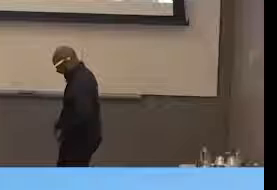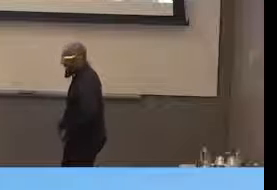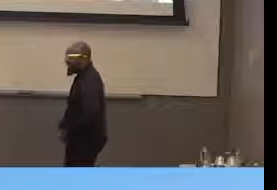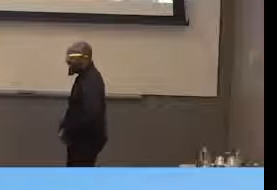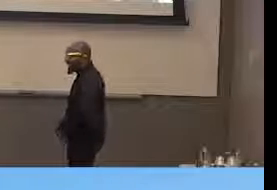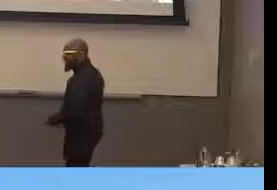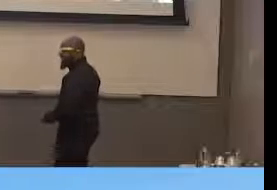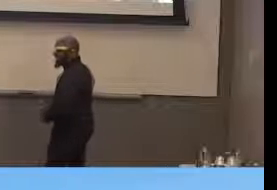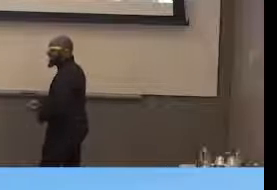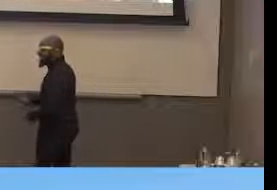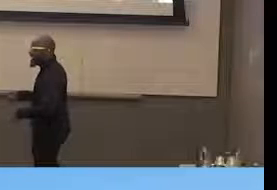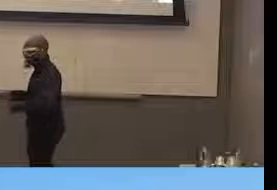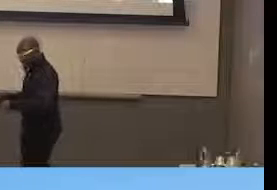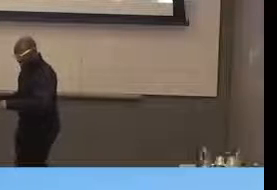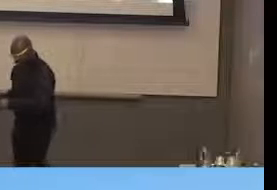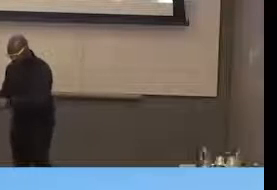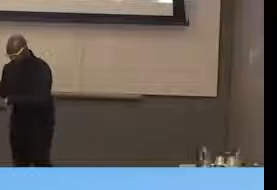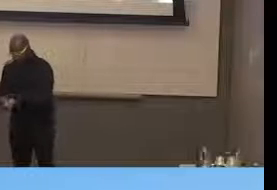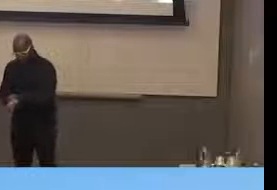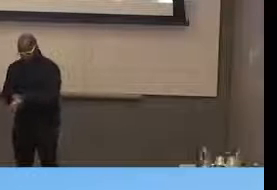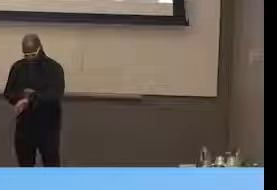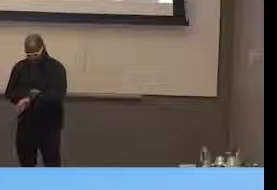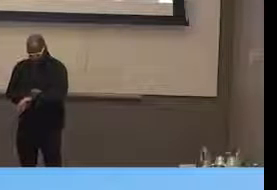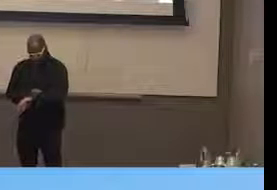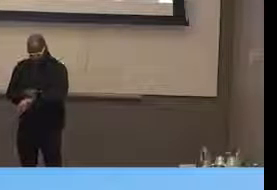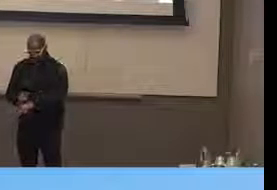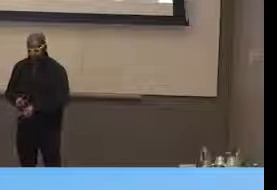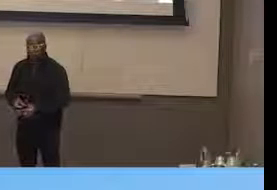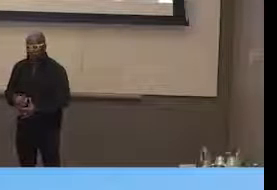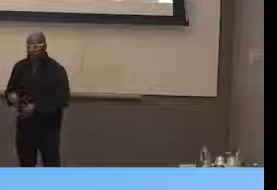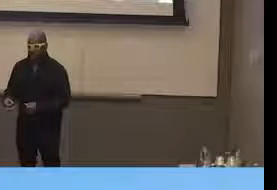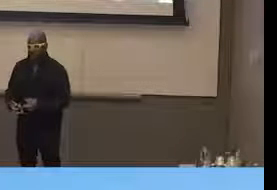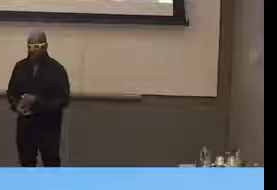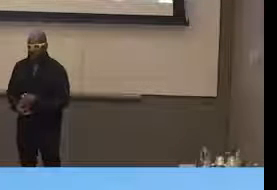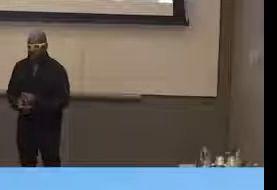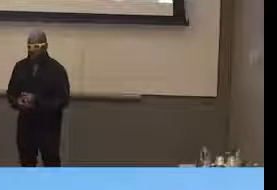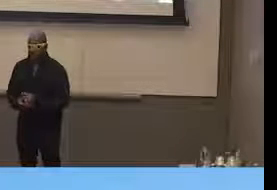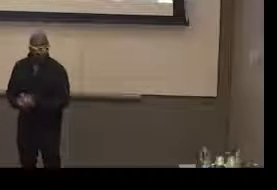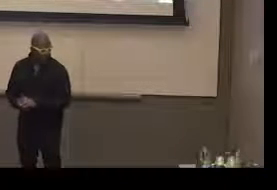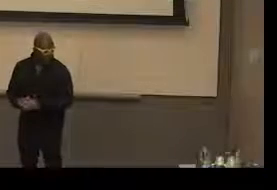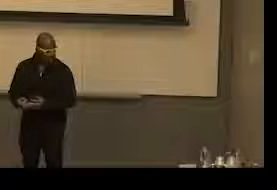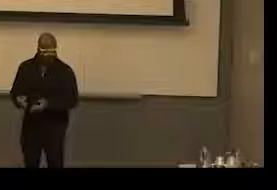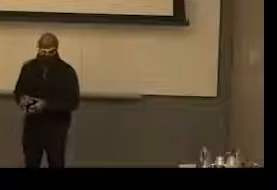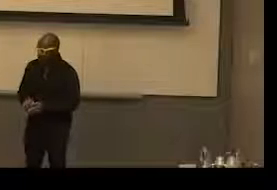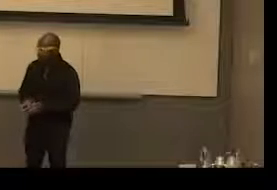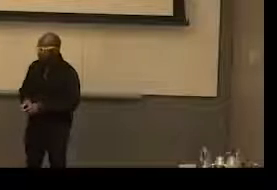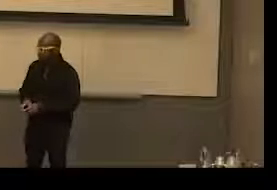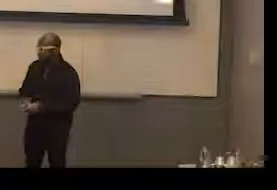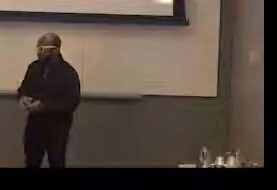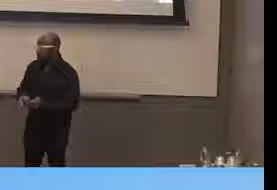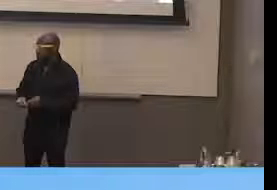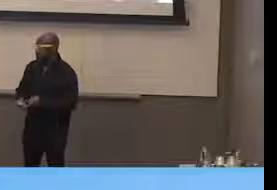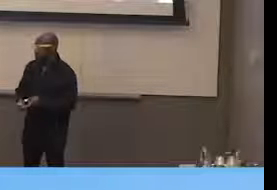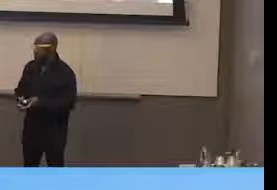I don't know. And a big round of applause for Monica. Great job with the Q&A. You did great. We